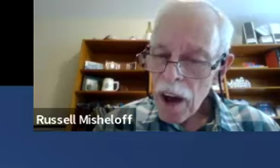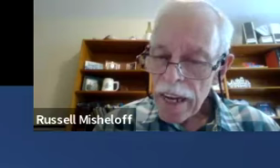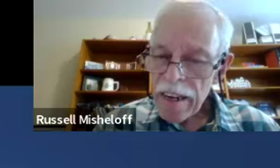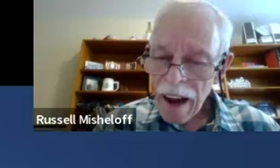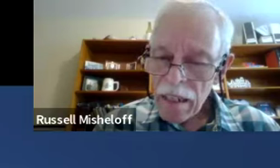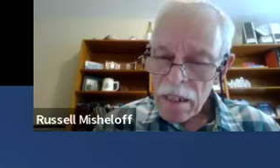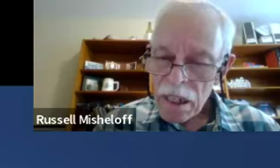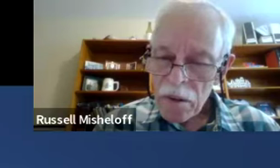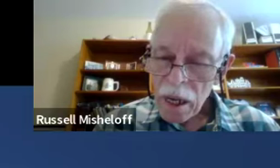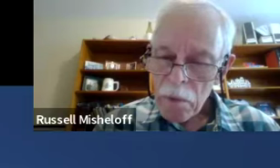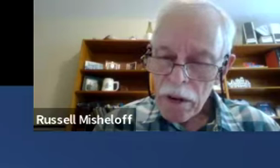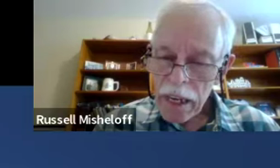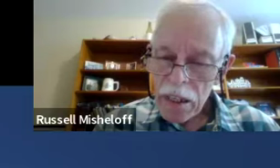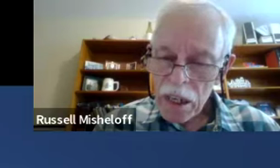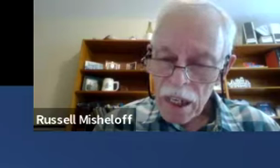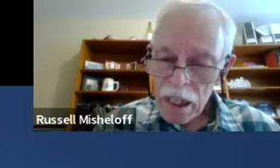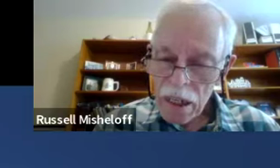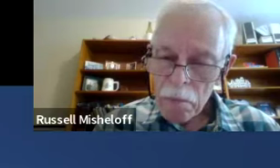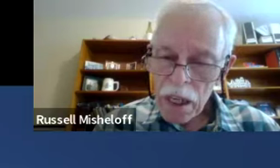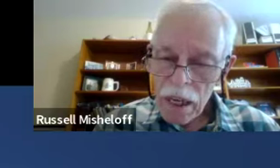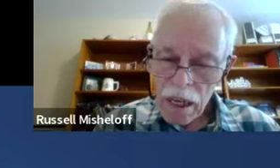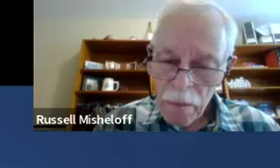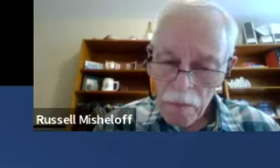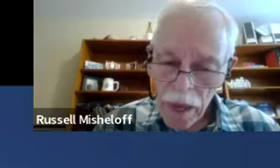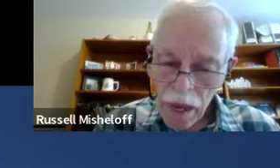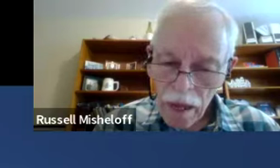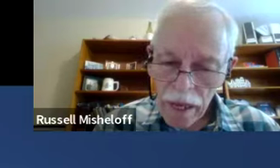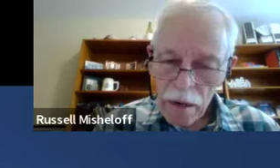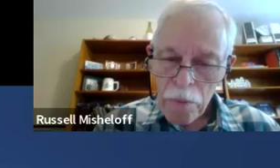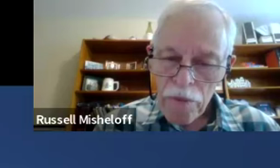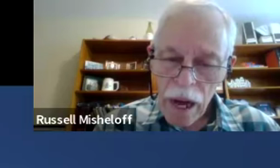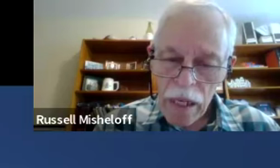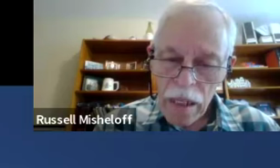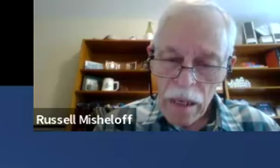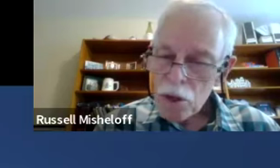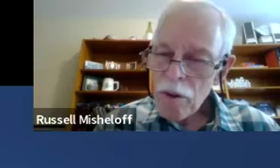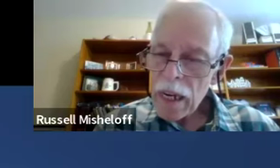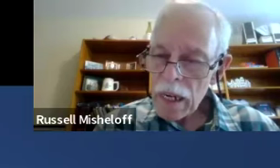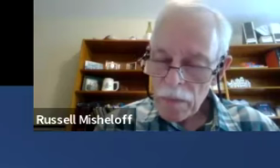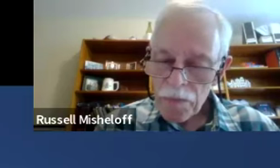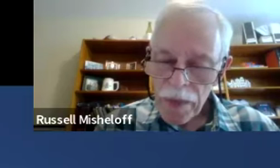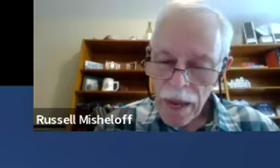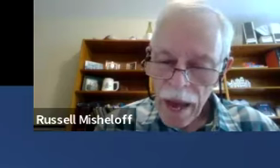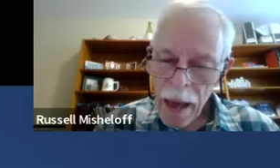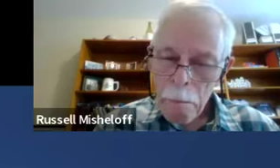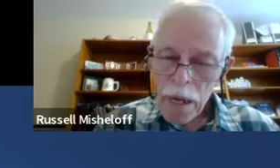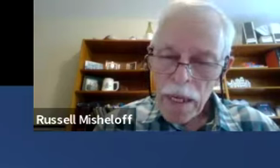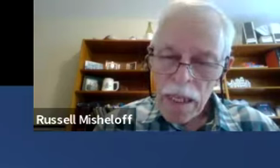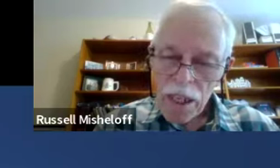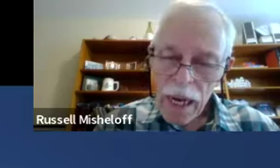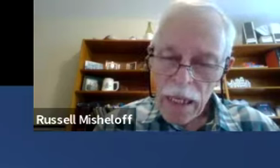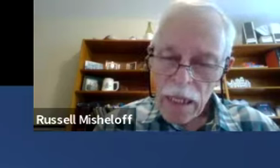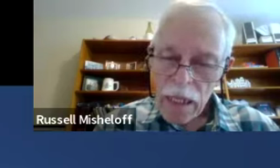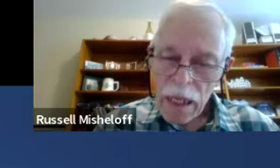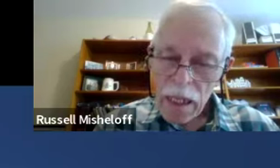MODDHH can provide guidance on communication accessibility. They can provide some training. But